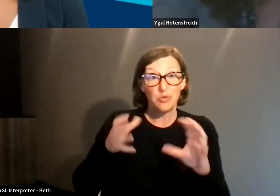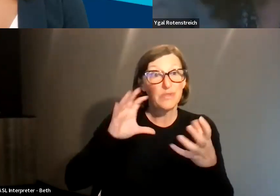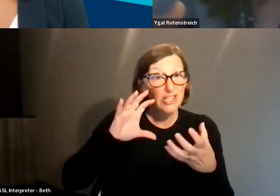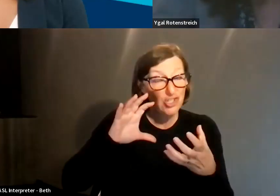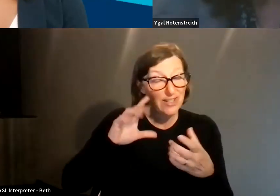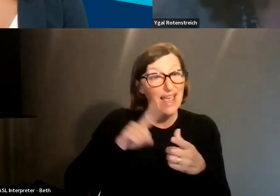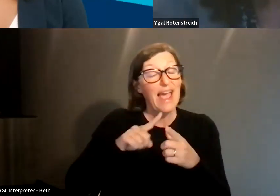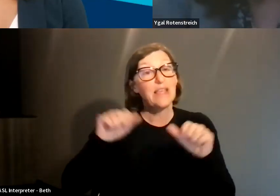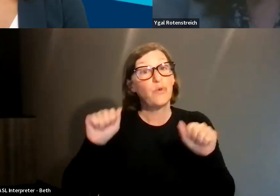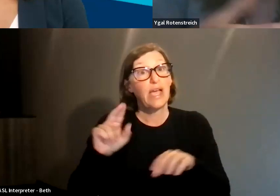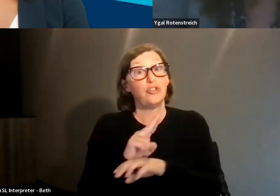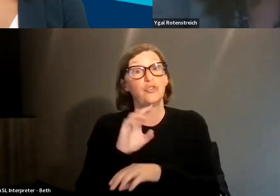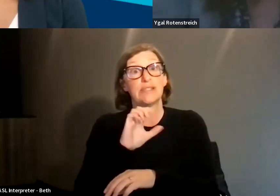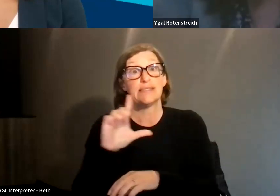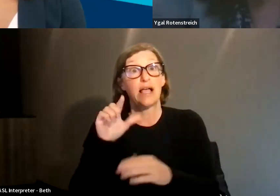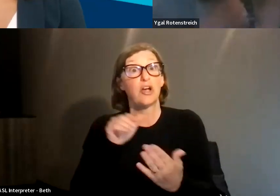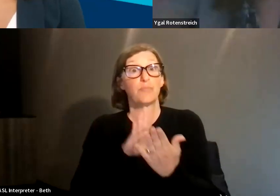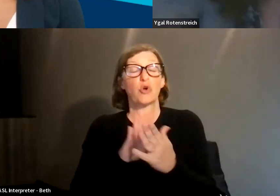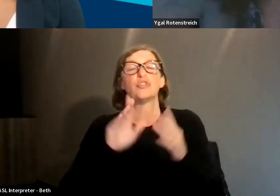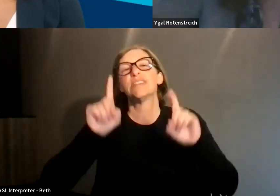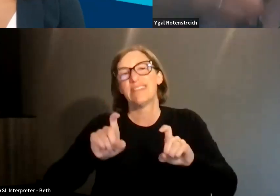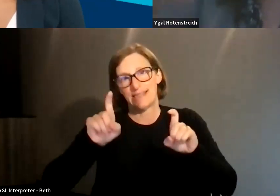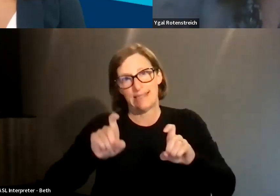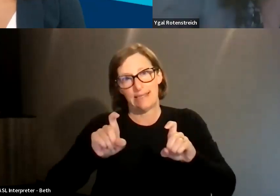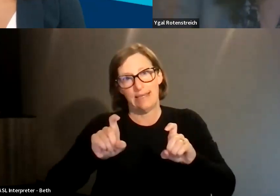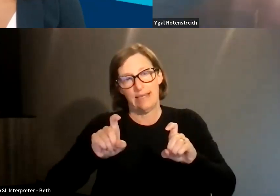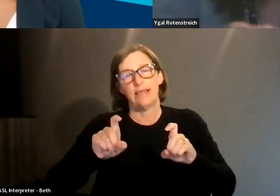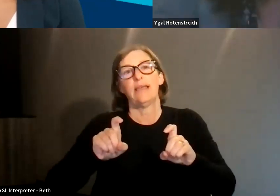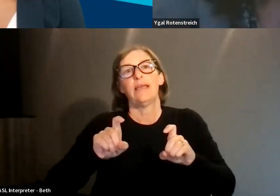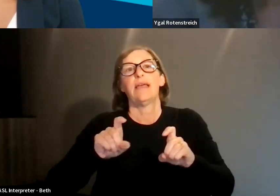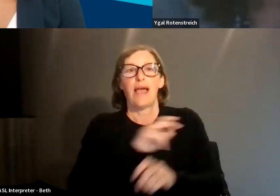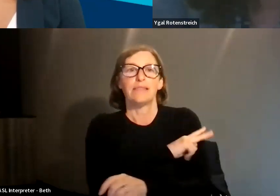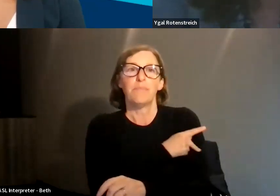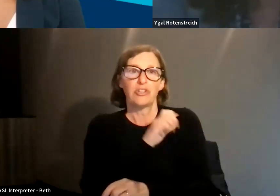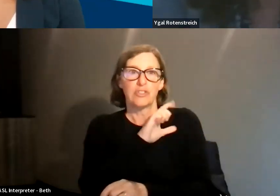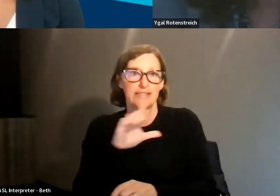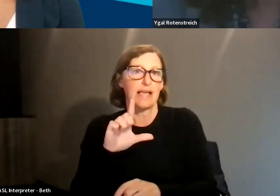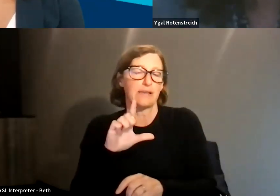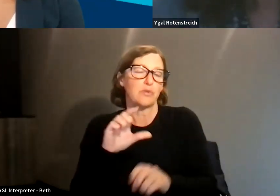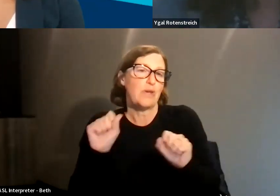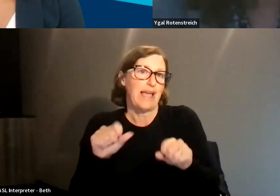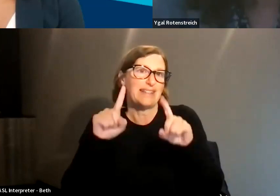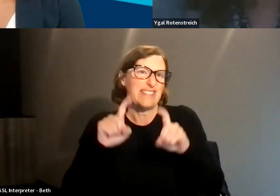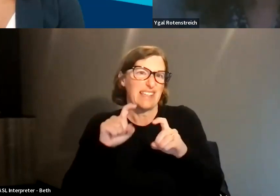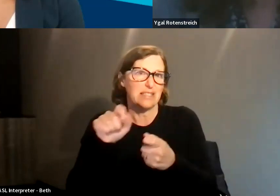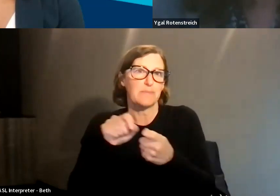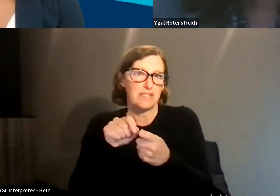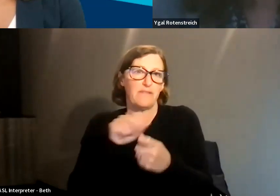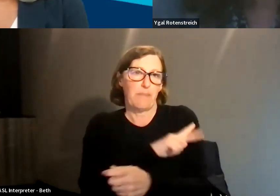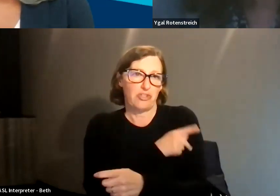the cell approach to test it and the patient cells in order to test it in specific patients.